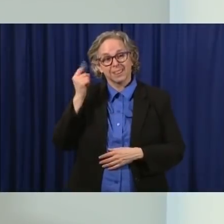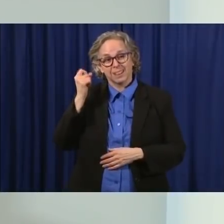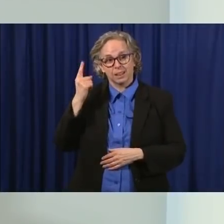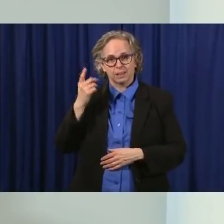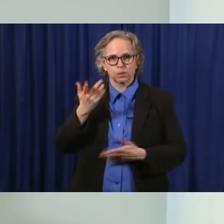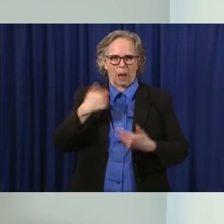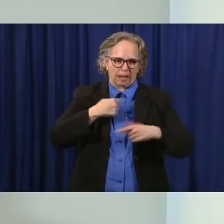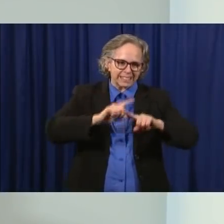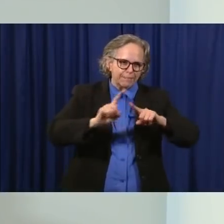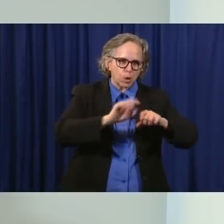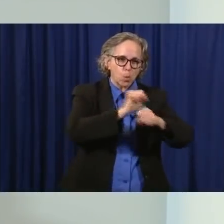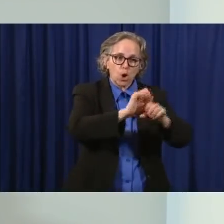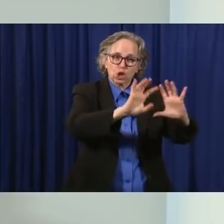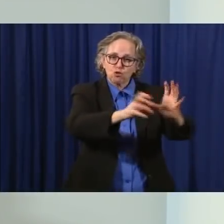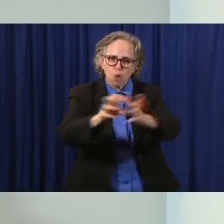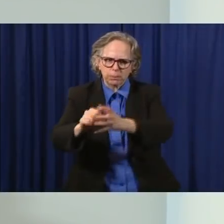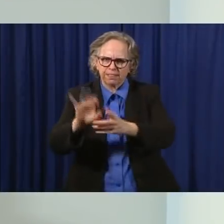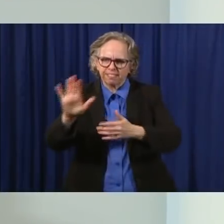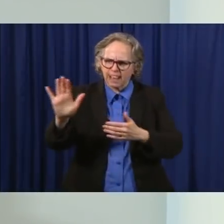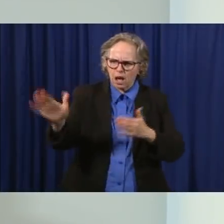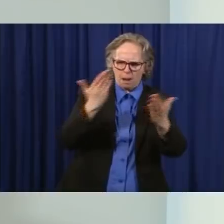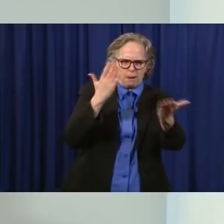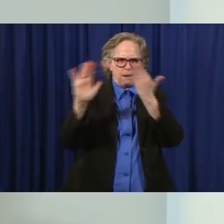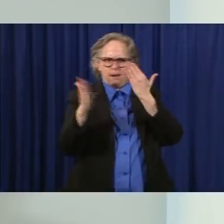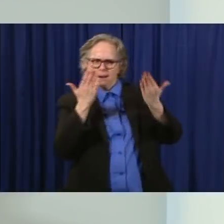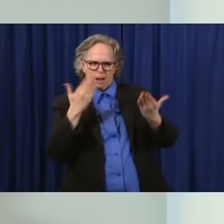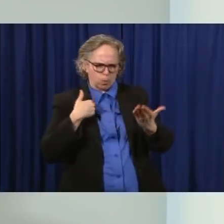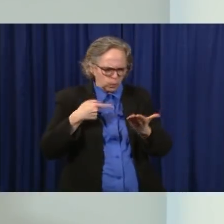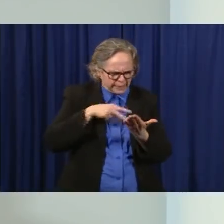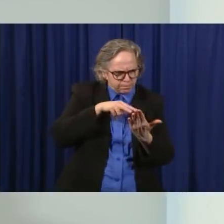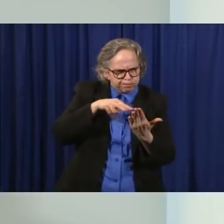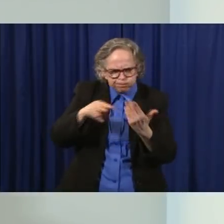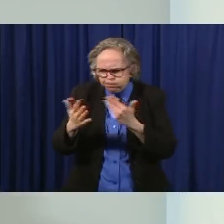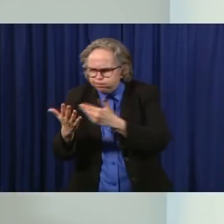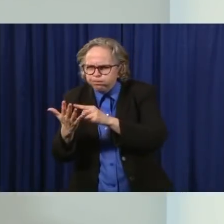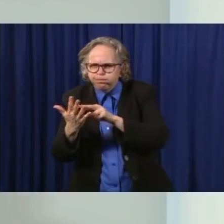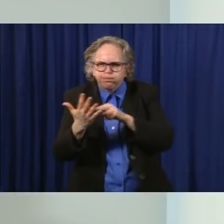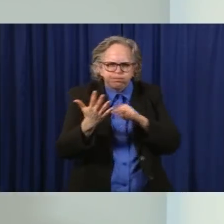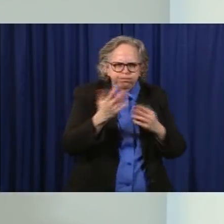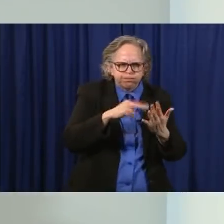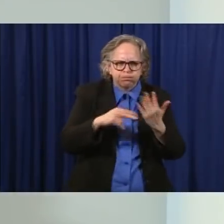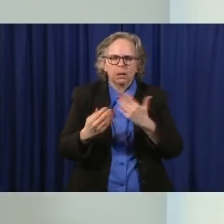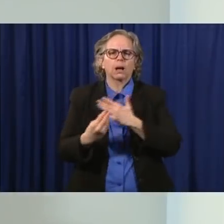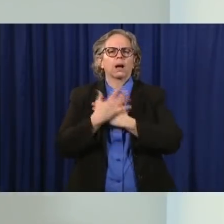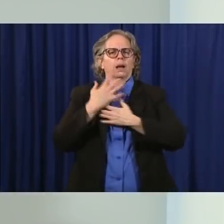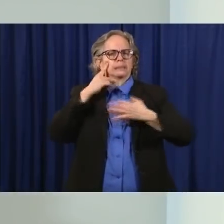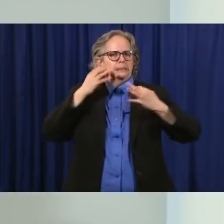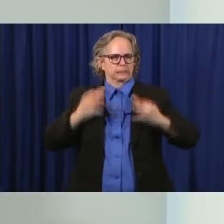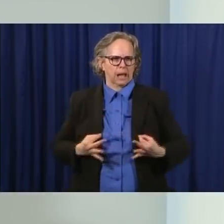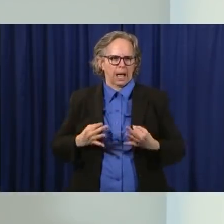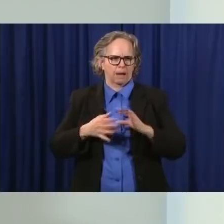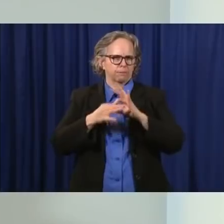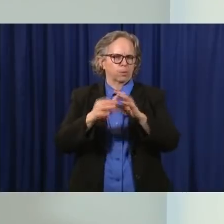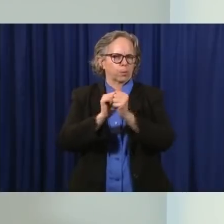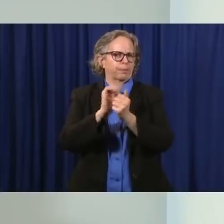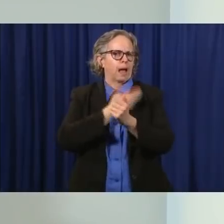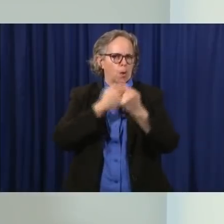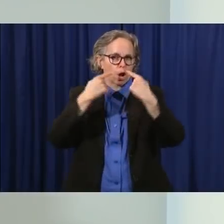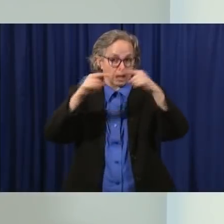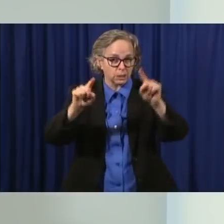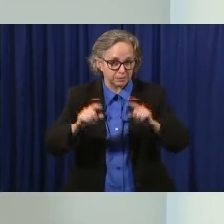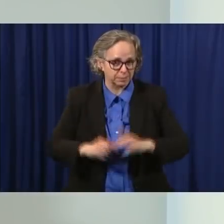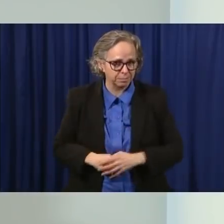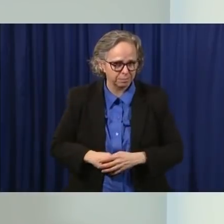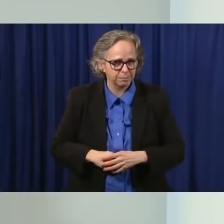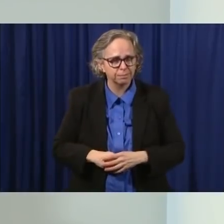They worked very diligently to look at all aspects of these reopenings. I want to